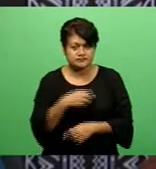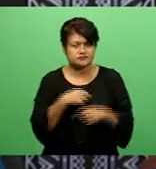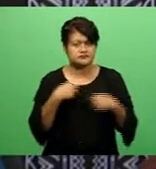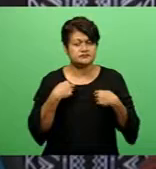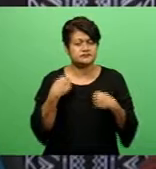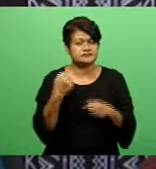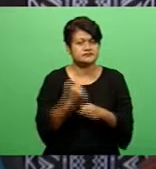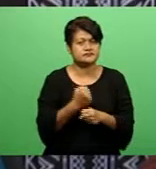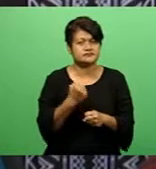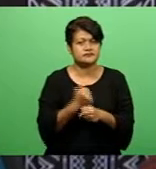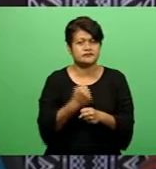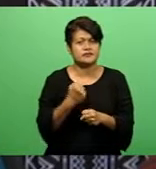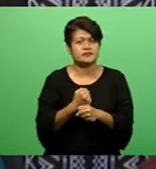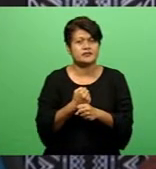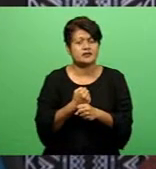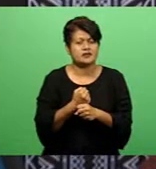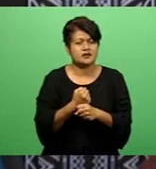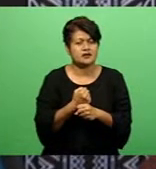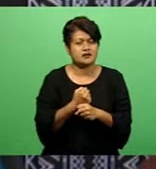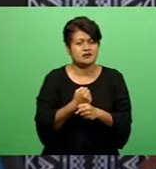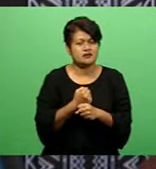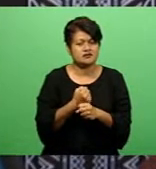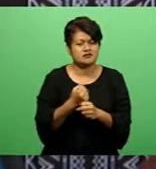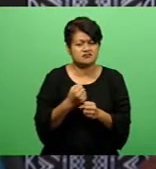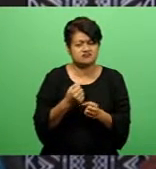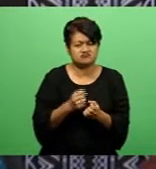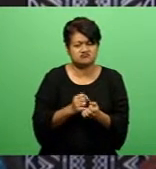loss. 2014 we made